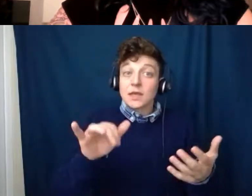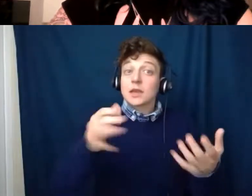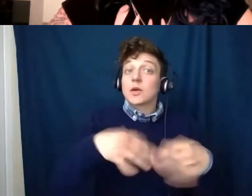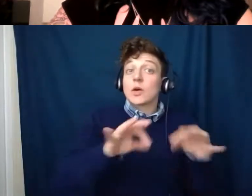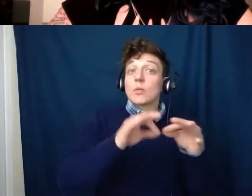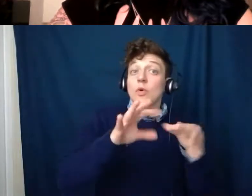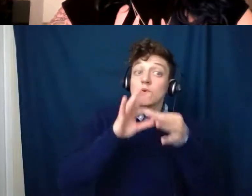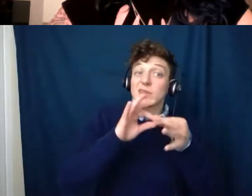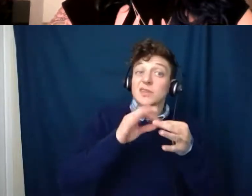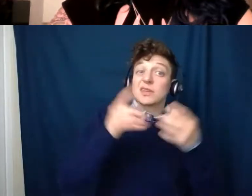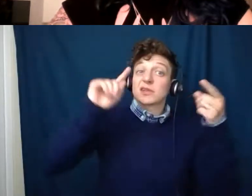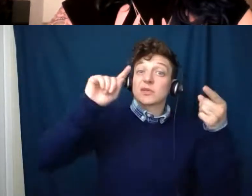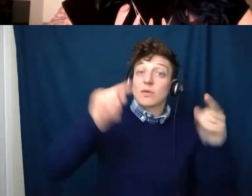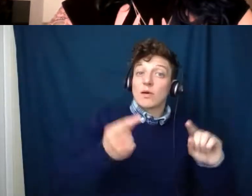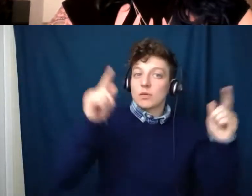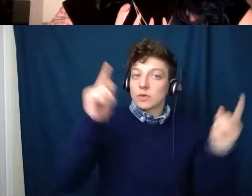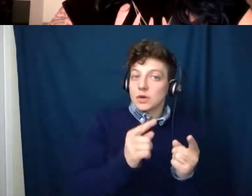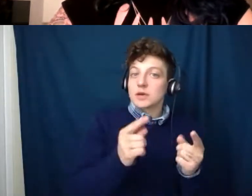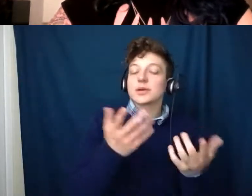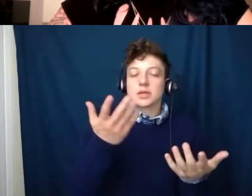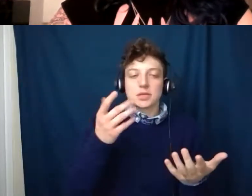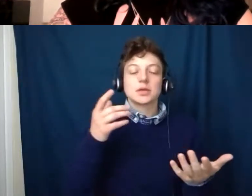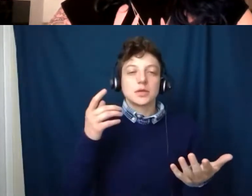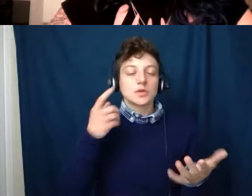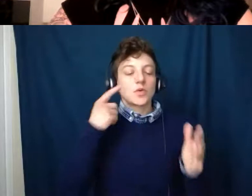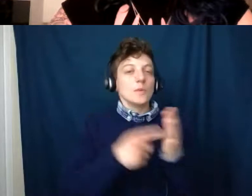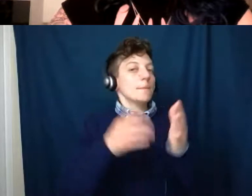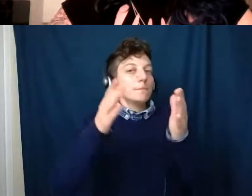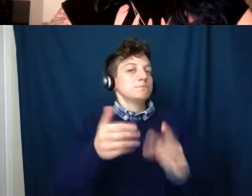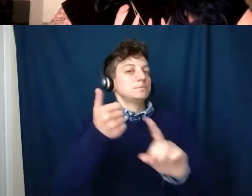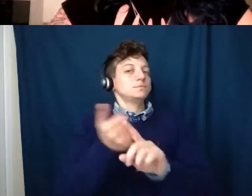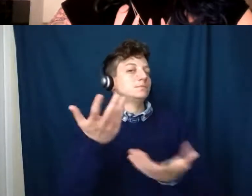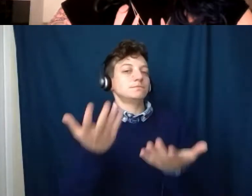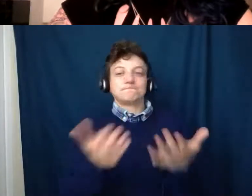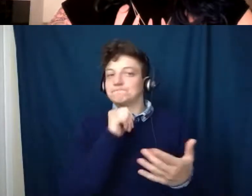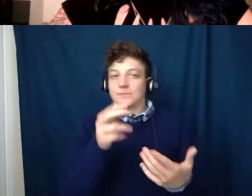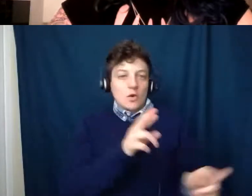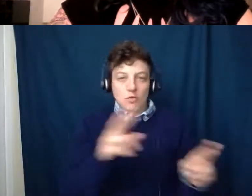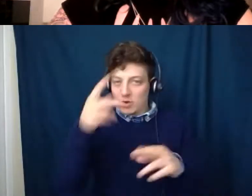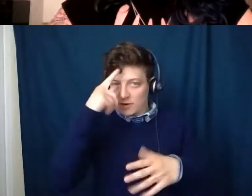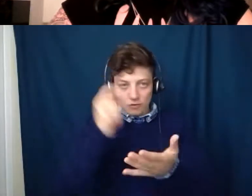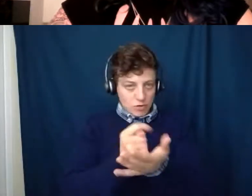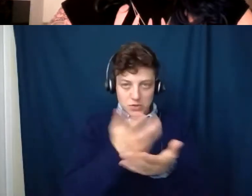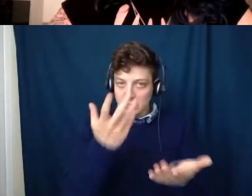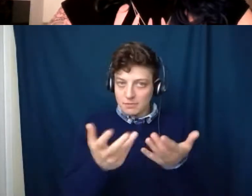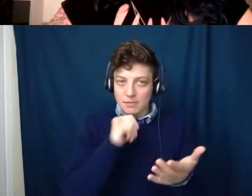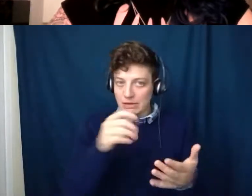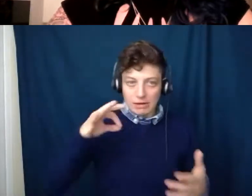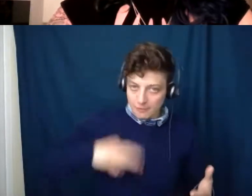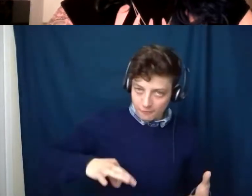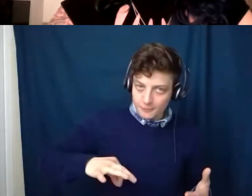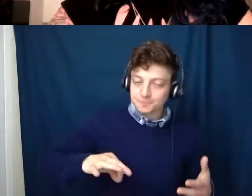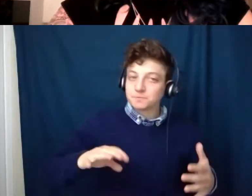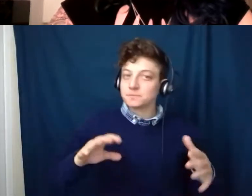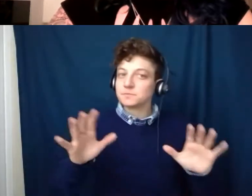recognizing that someone might not be at the place where treatment would be helpful. And so treatment could be with something